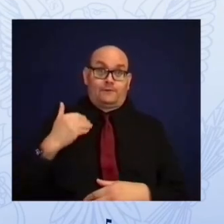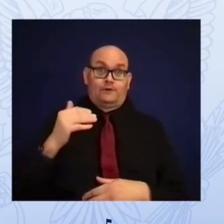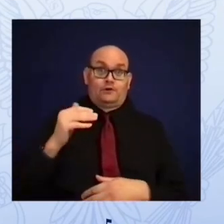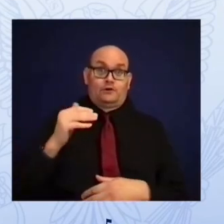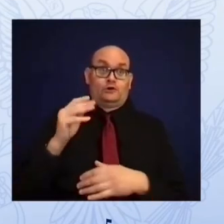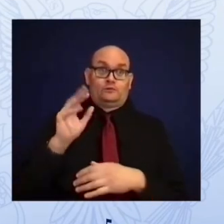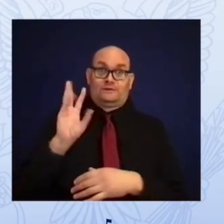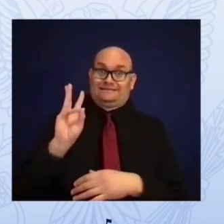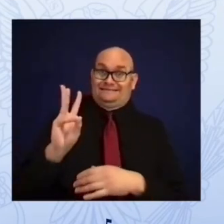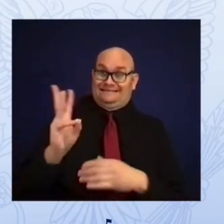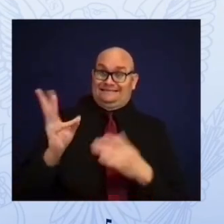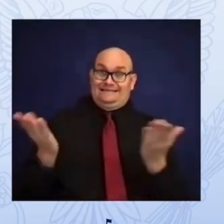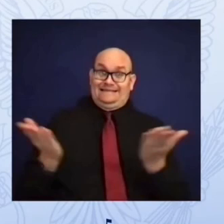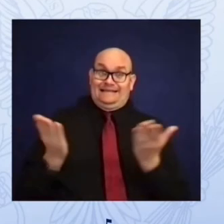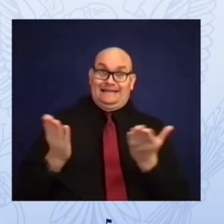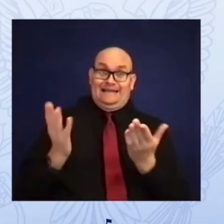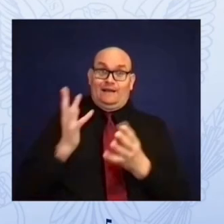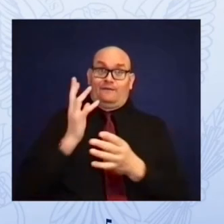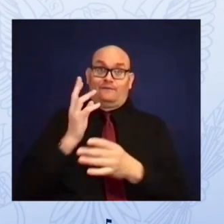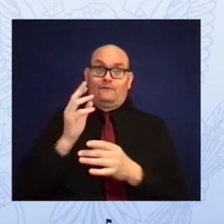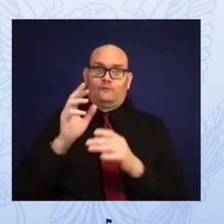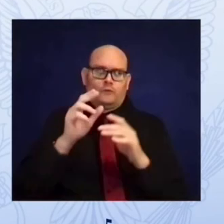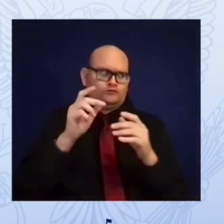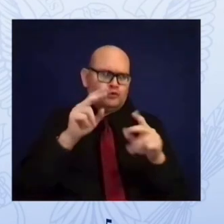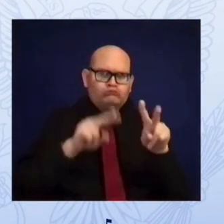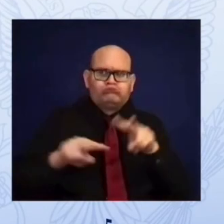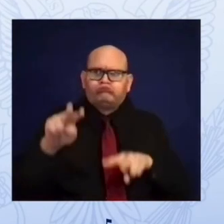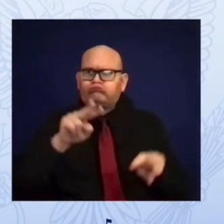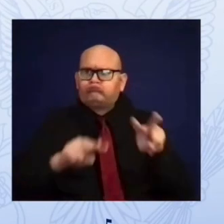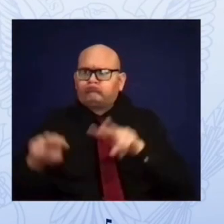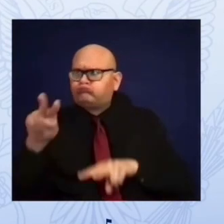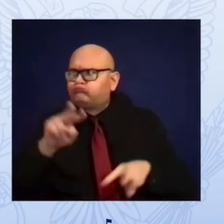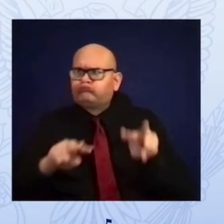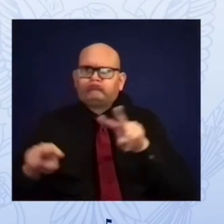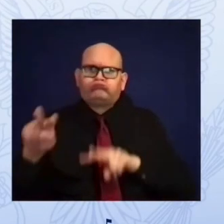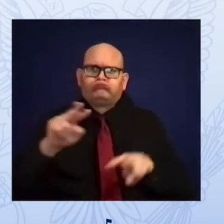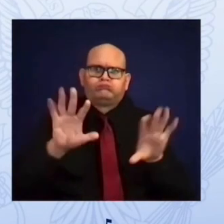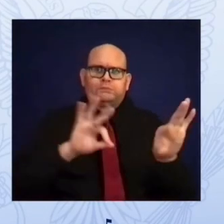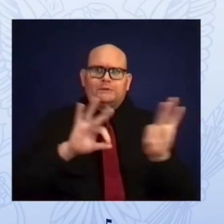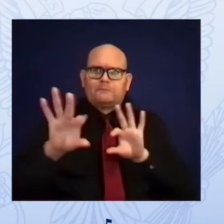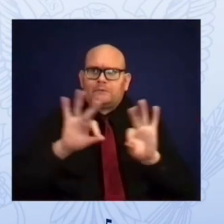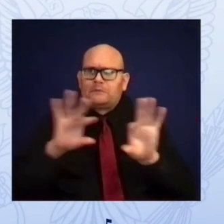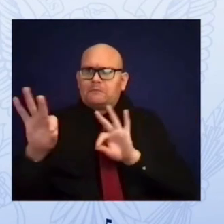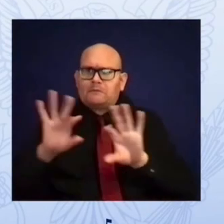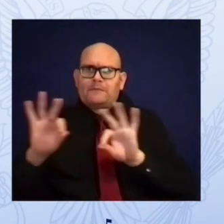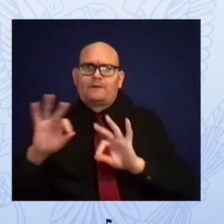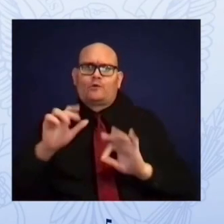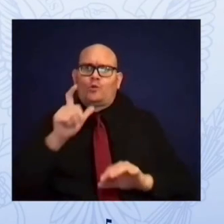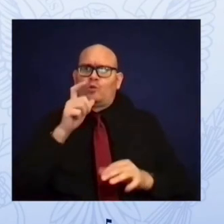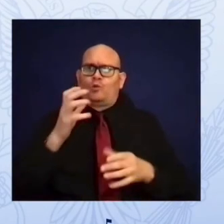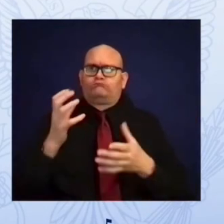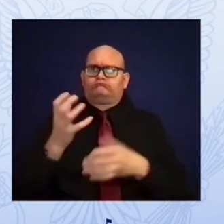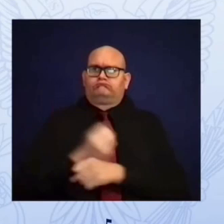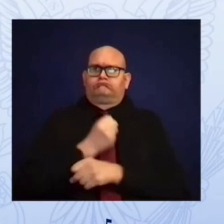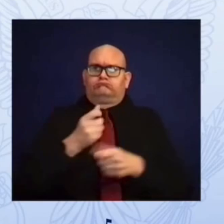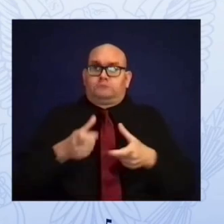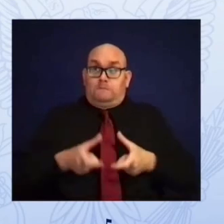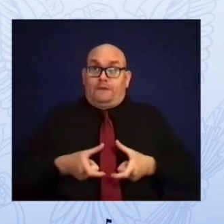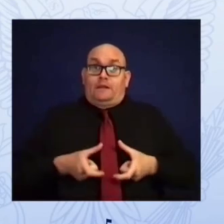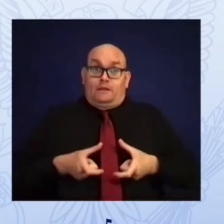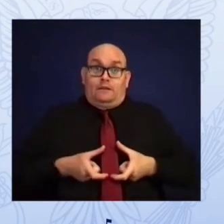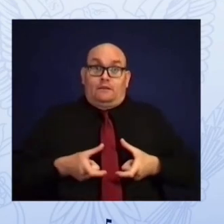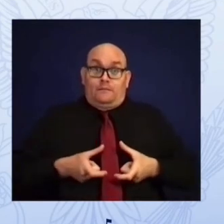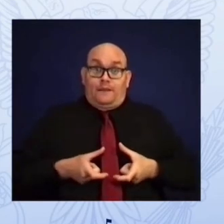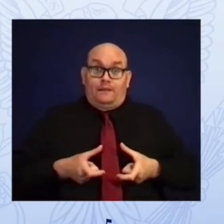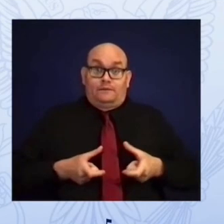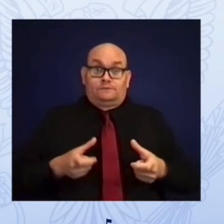our national efforts. And I offer a salute also to the Ford Foundation, a longtime partner of the cultural world and the IMLS.